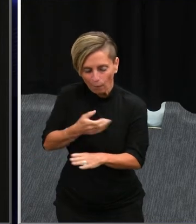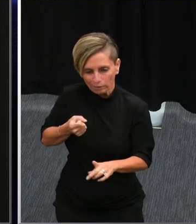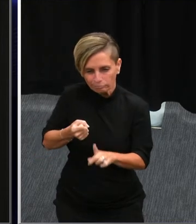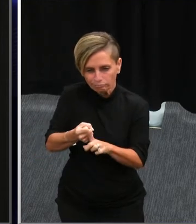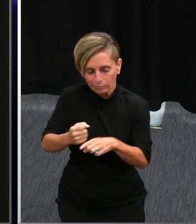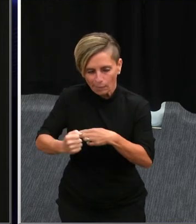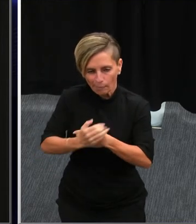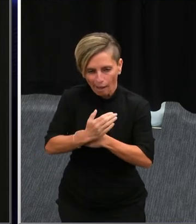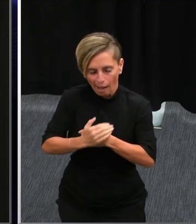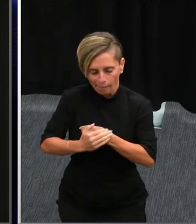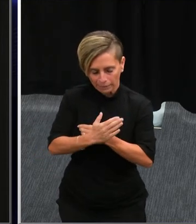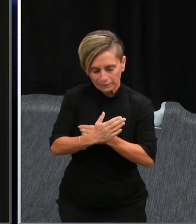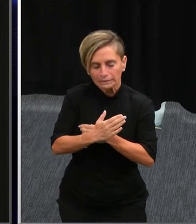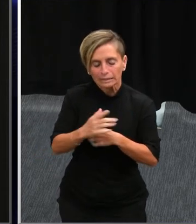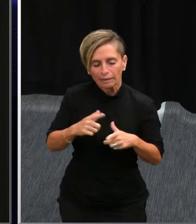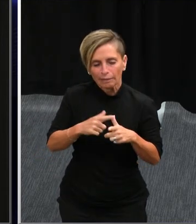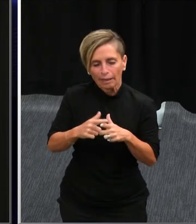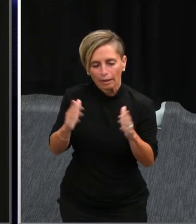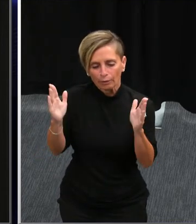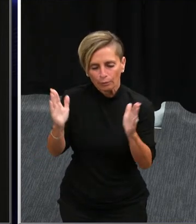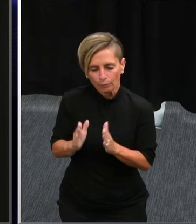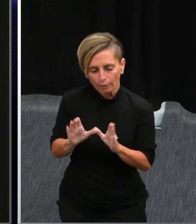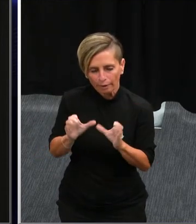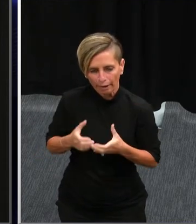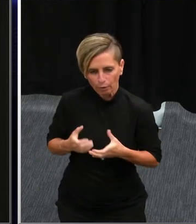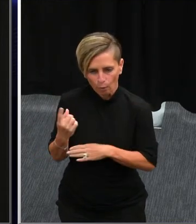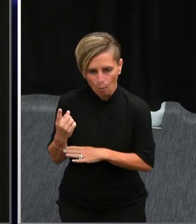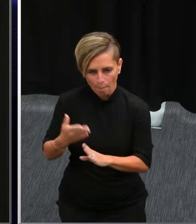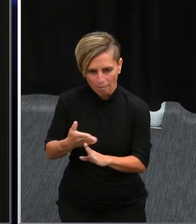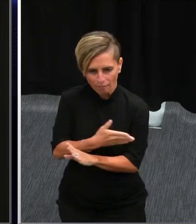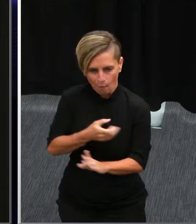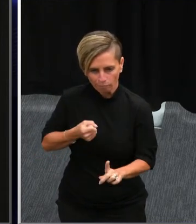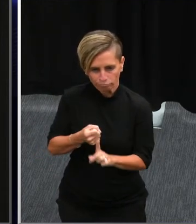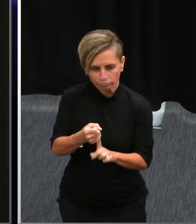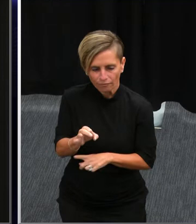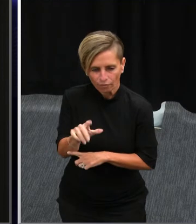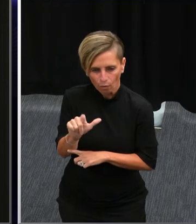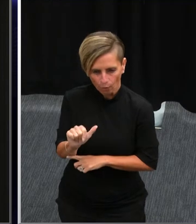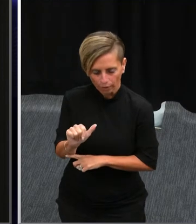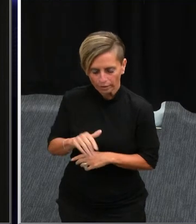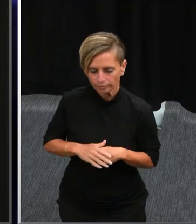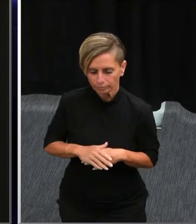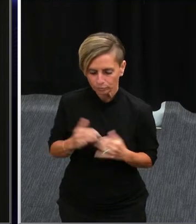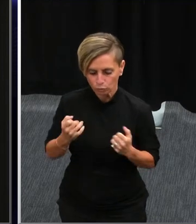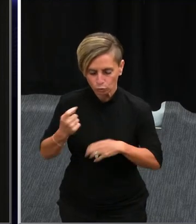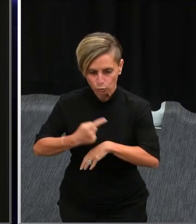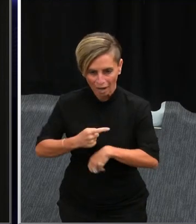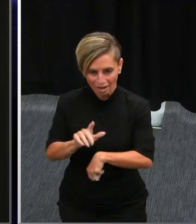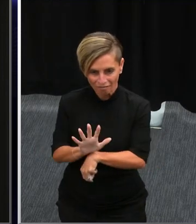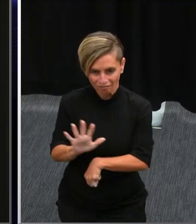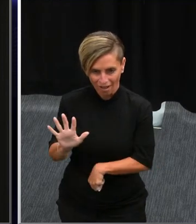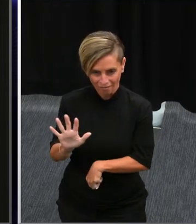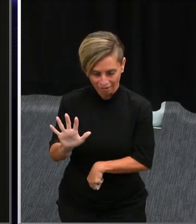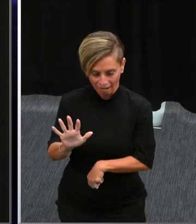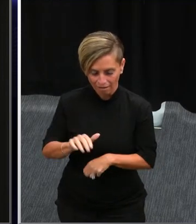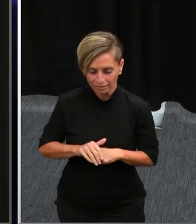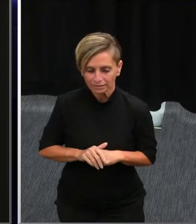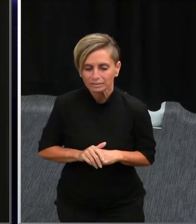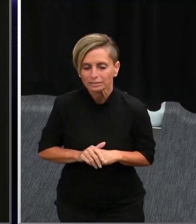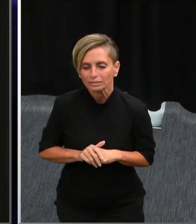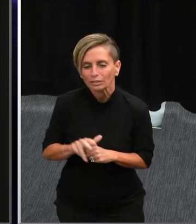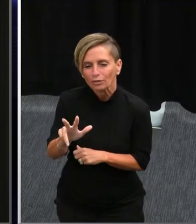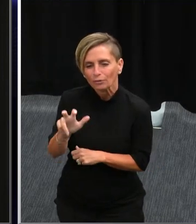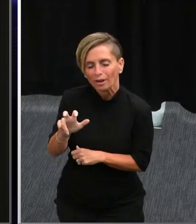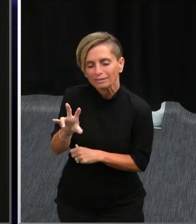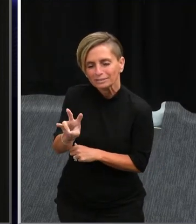its brush with Florida. As of 5 p.m., the update, it is 375 miles southeast